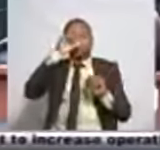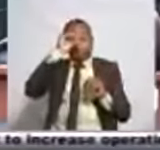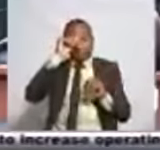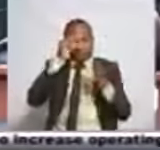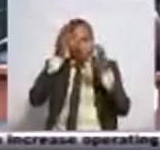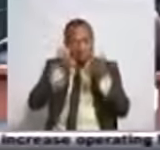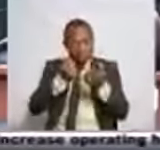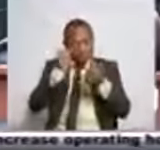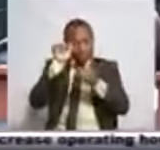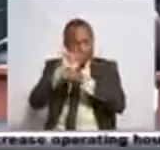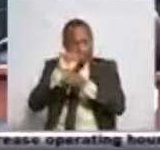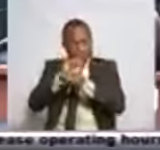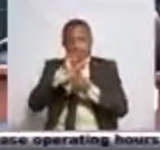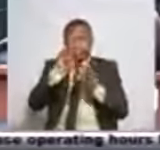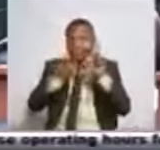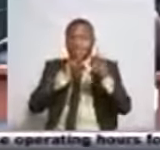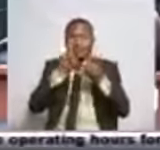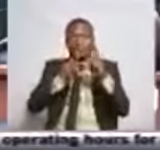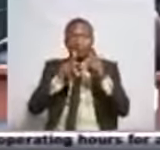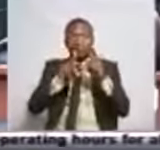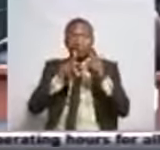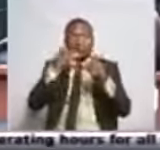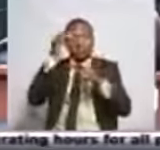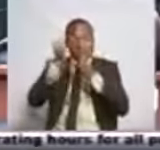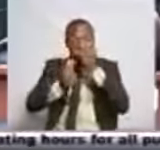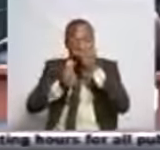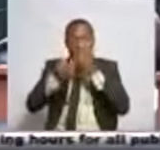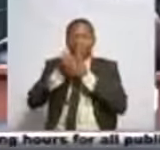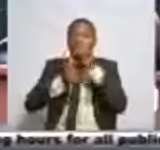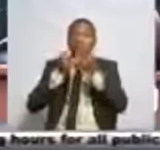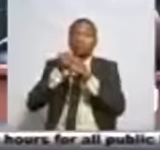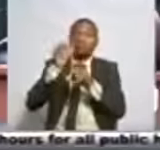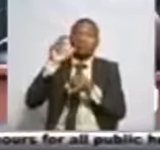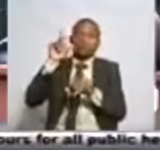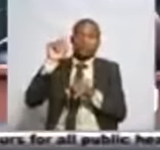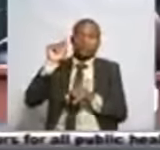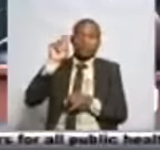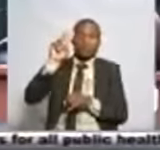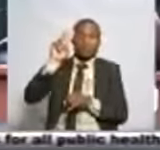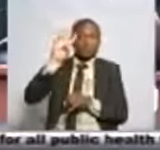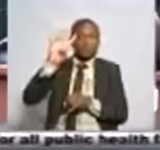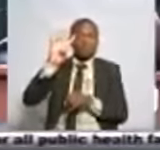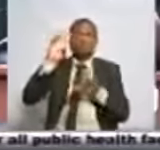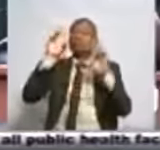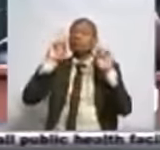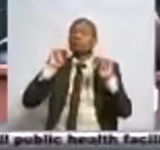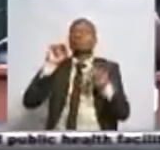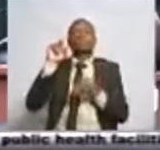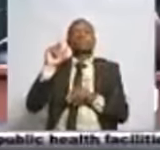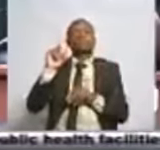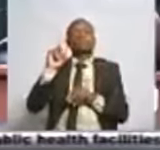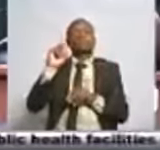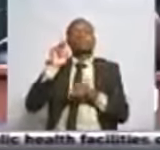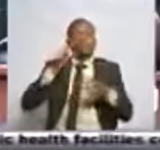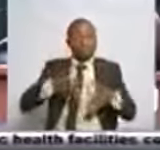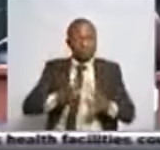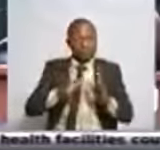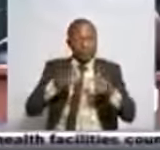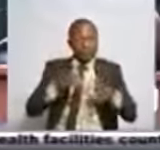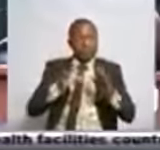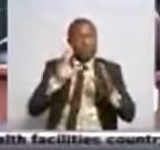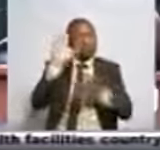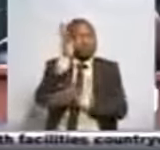really save people. Yes. Because we've said by the year end 2024, yes, there shall be no one who will be delivering from a